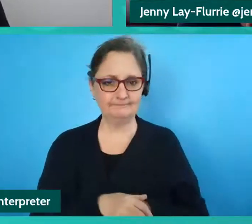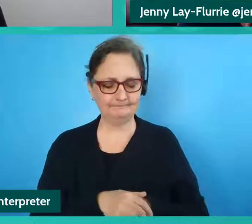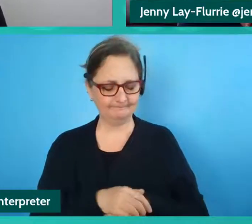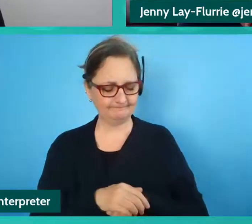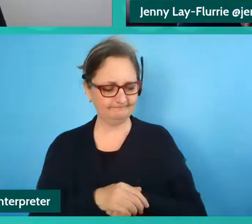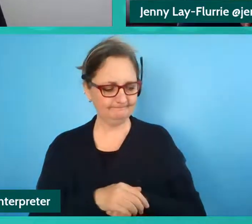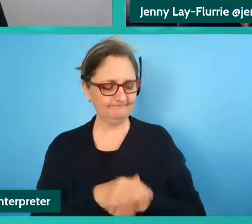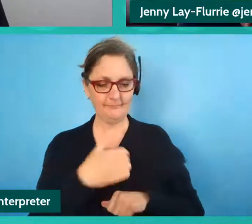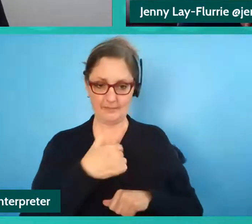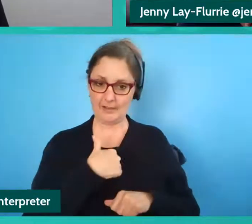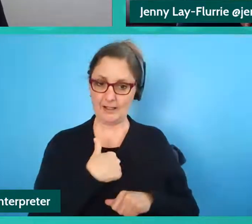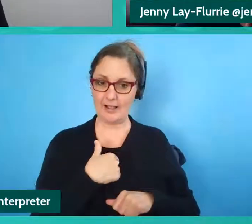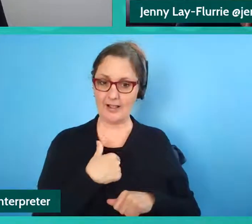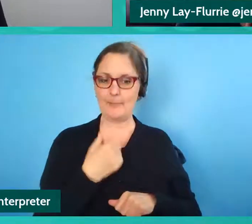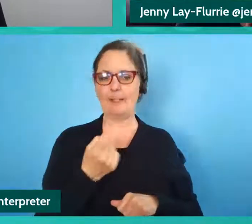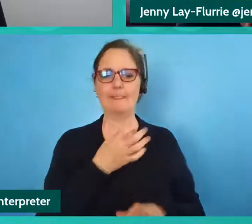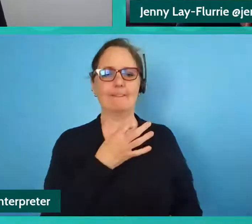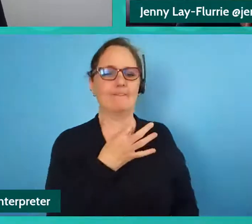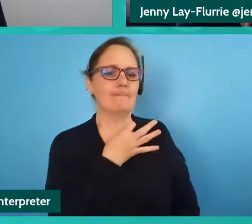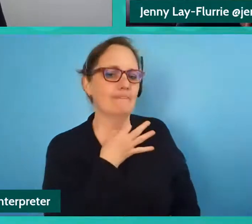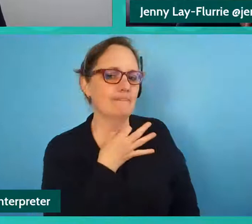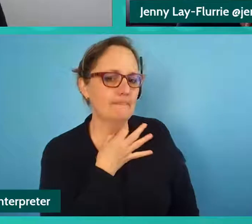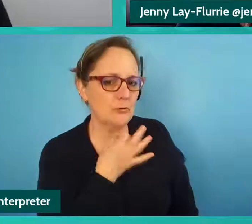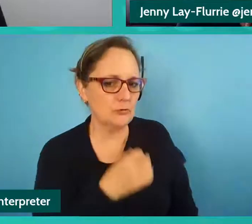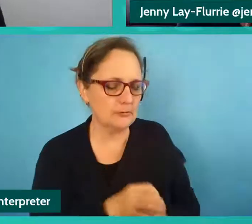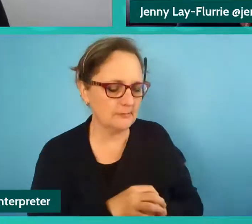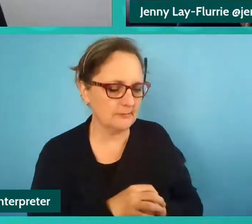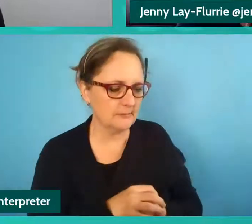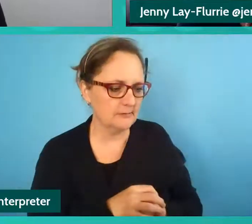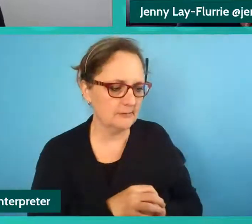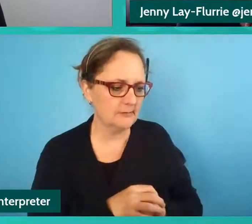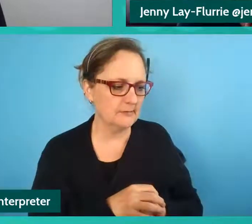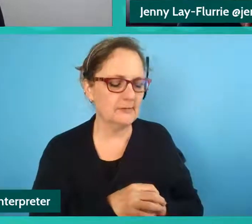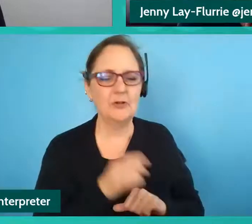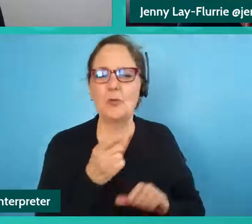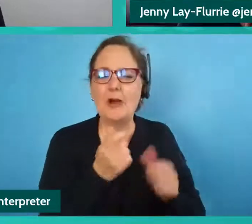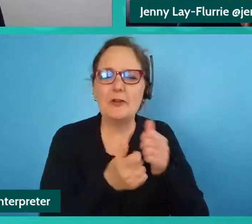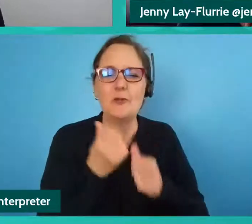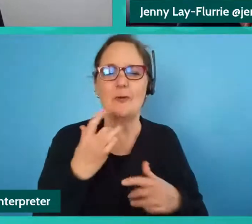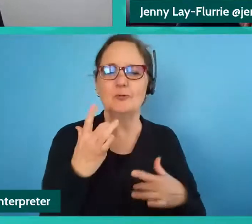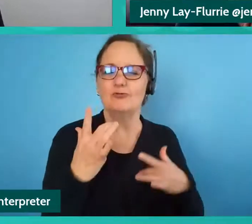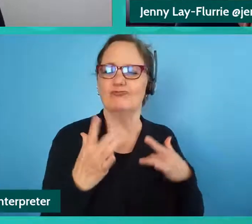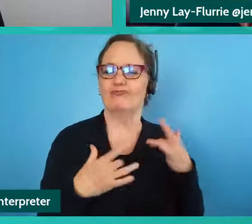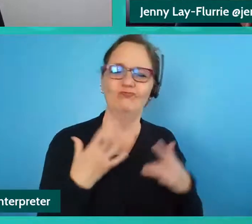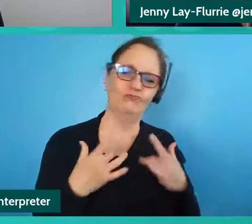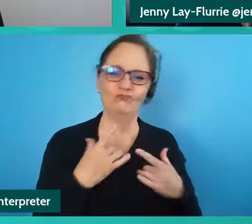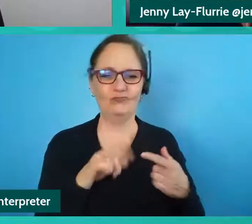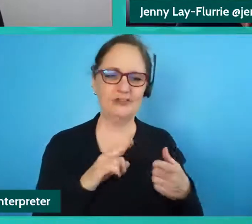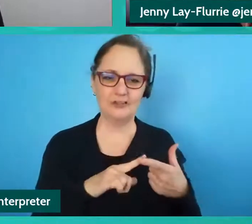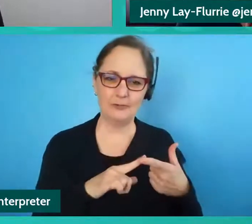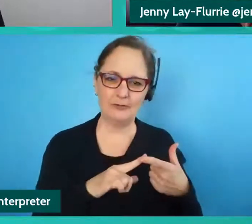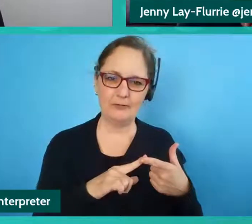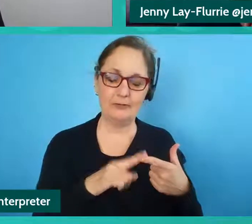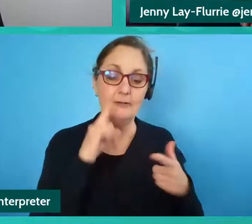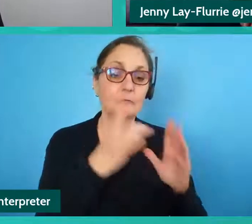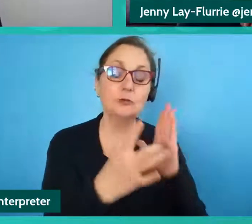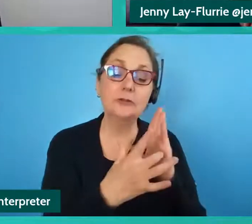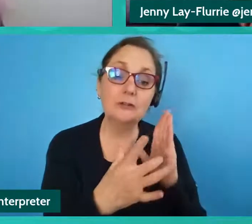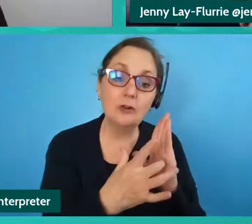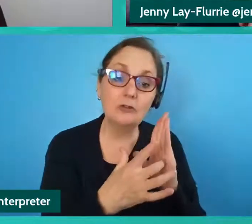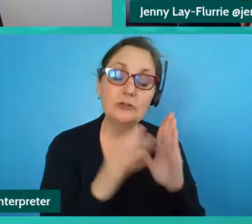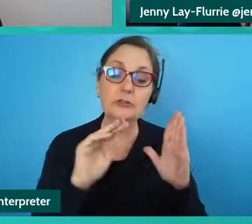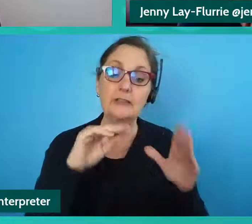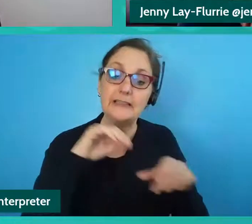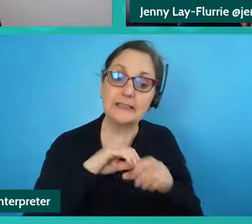I am actually a little curious, about what are you most excited in terms of, technology in